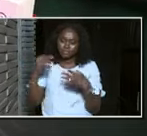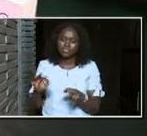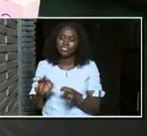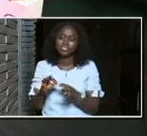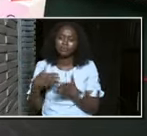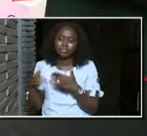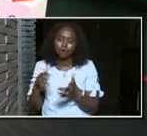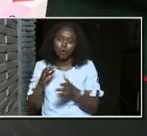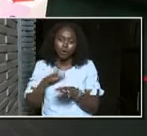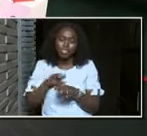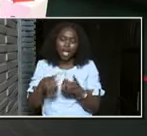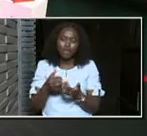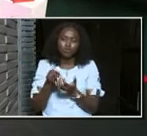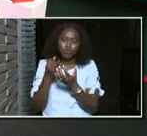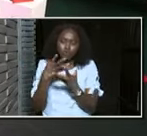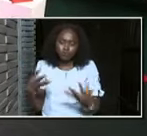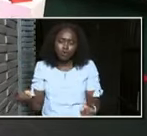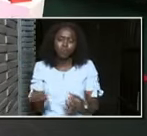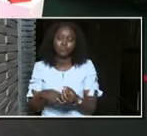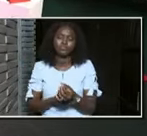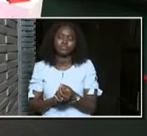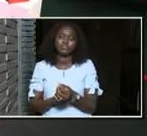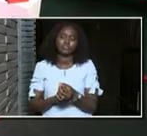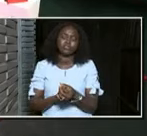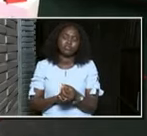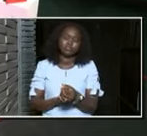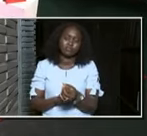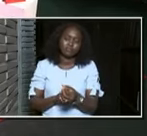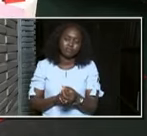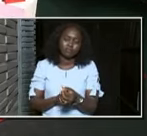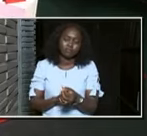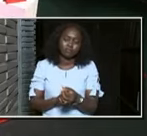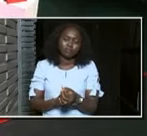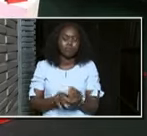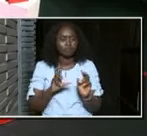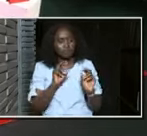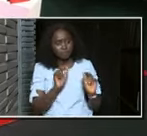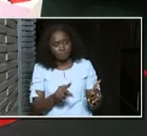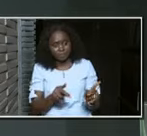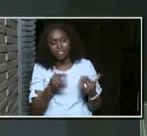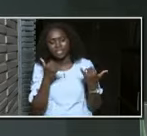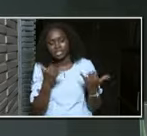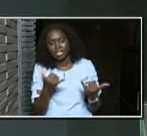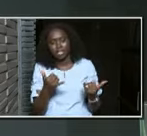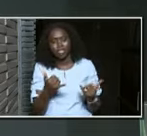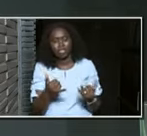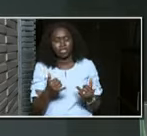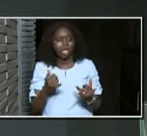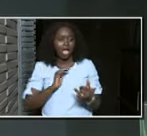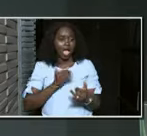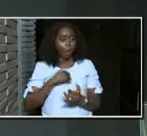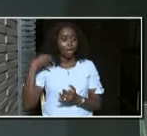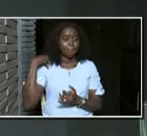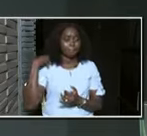exodus and also the restructuring of Nigeria. Yes. Those were the two other questions. Okay. Now, you see, our master plan